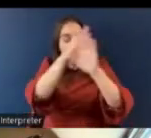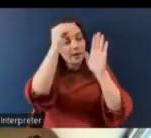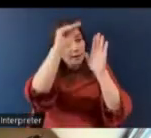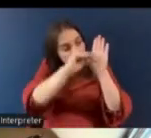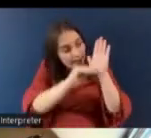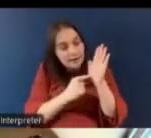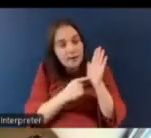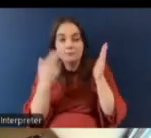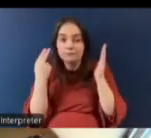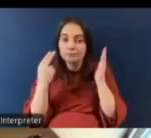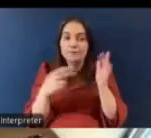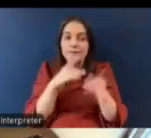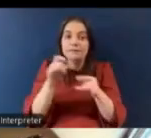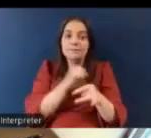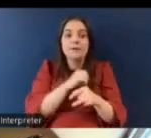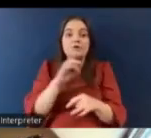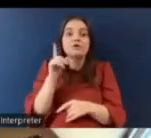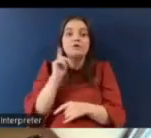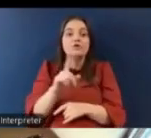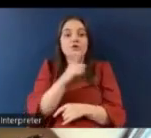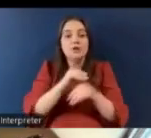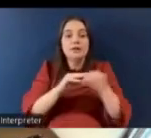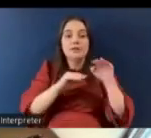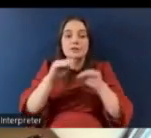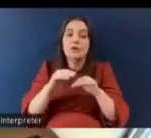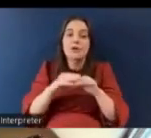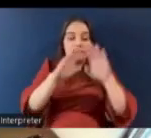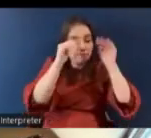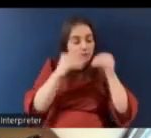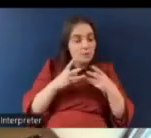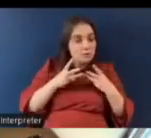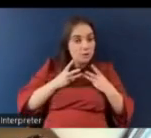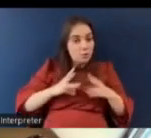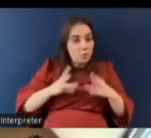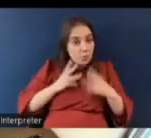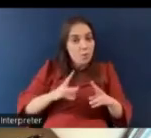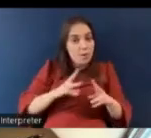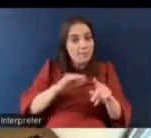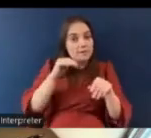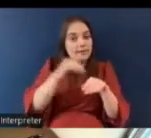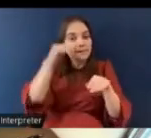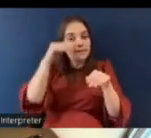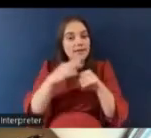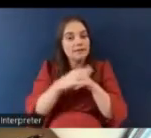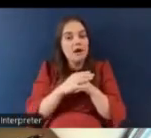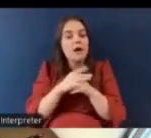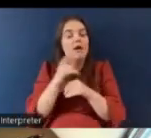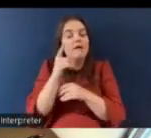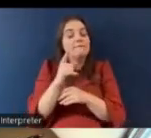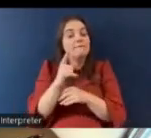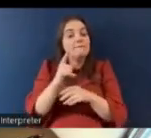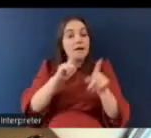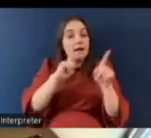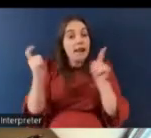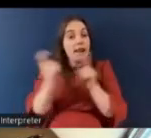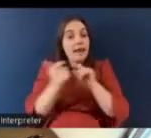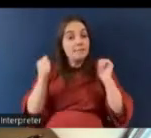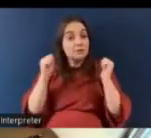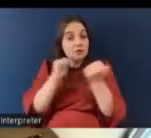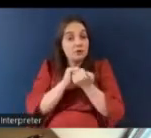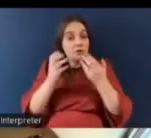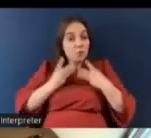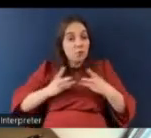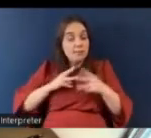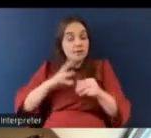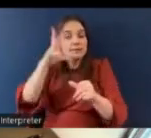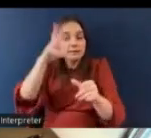ensure a strong gender dimension, a focus on women, the impact of climate change on women, especially women